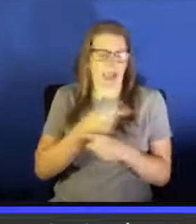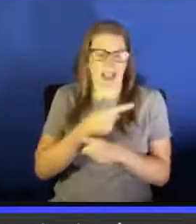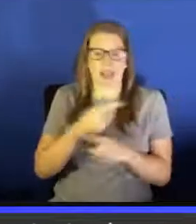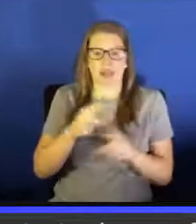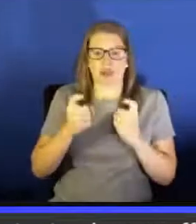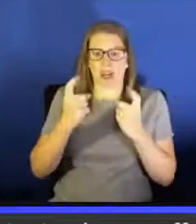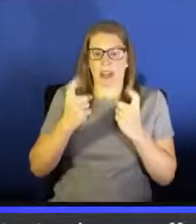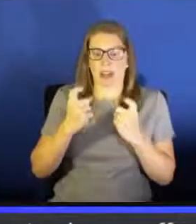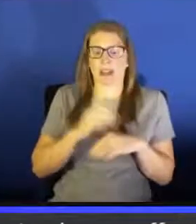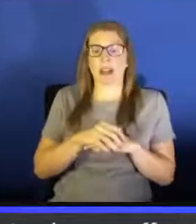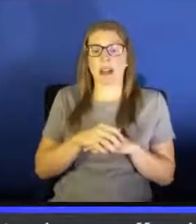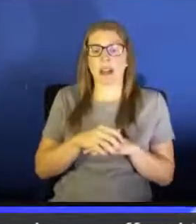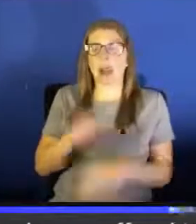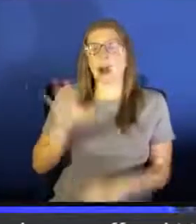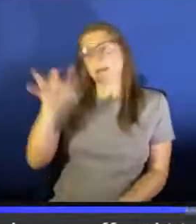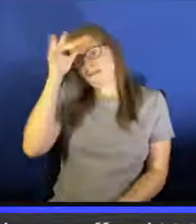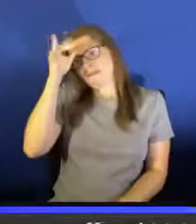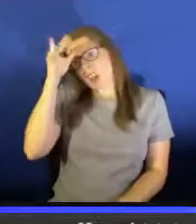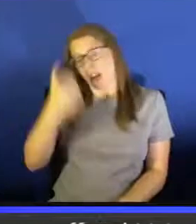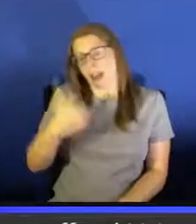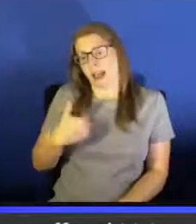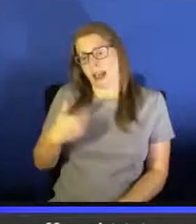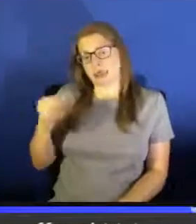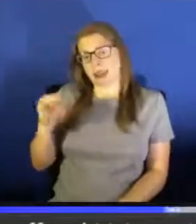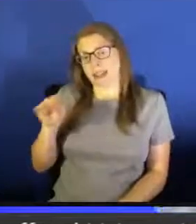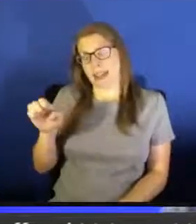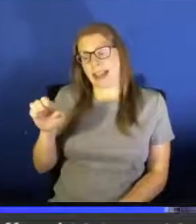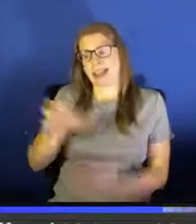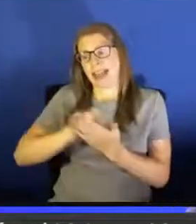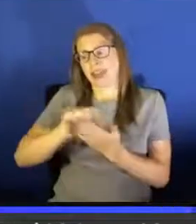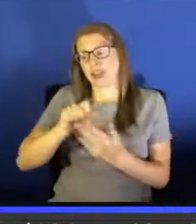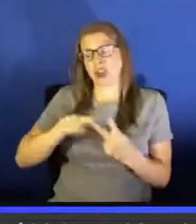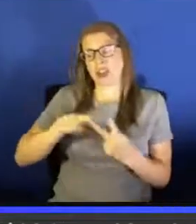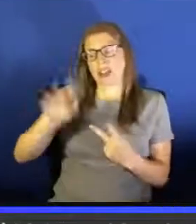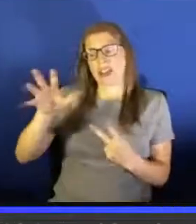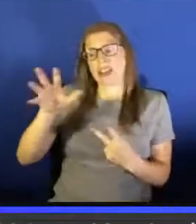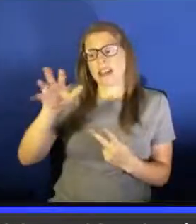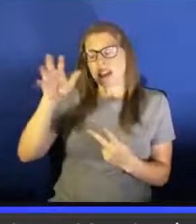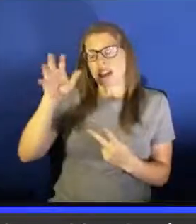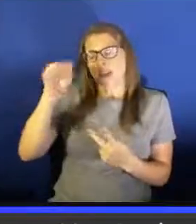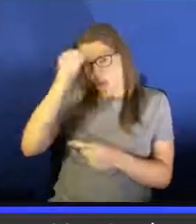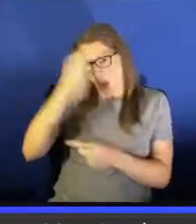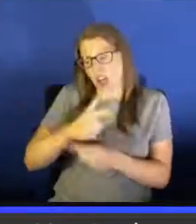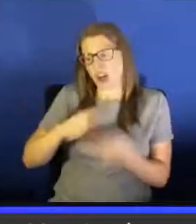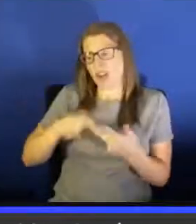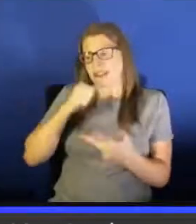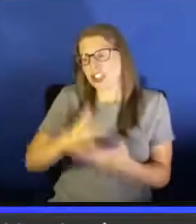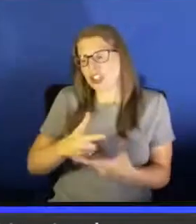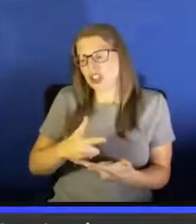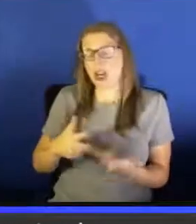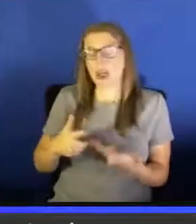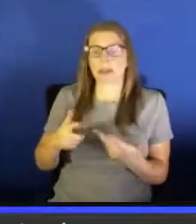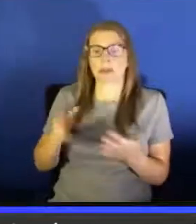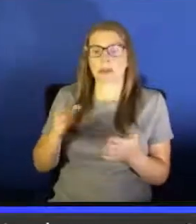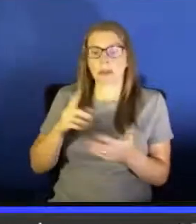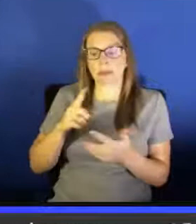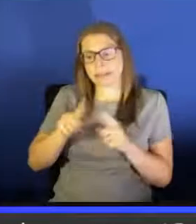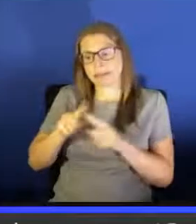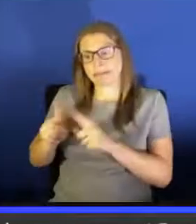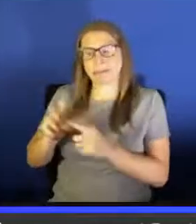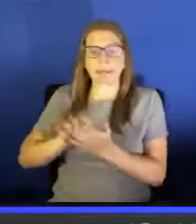my father had prostate cancer, his brother had prostate cancer, his sister had breast cancer, yeah, you might think about something more,